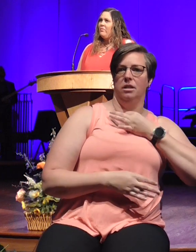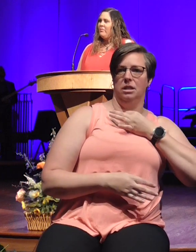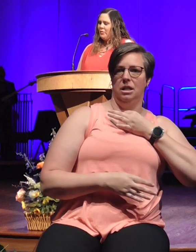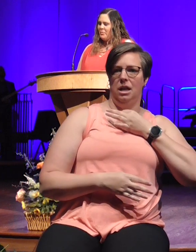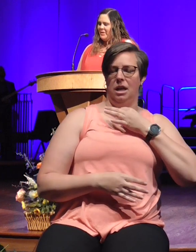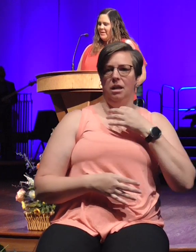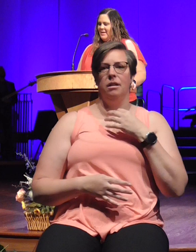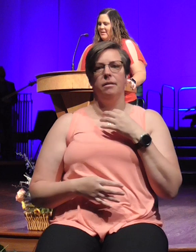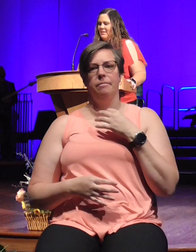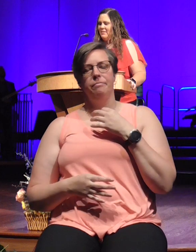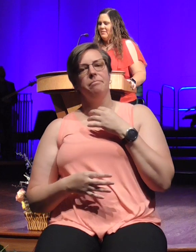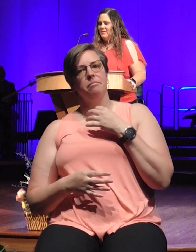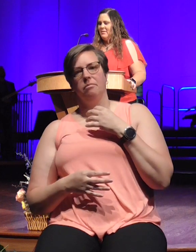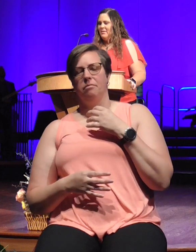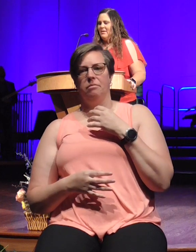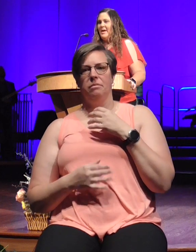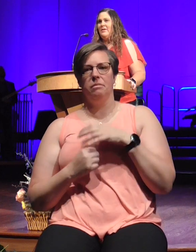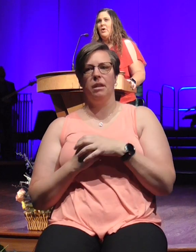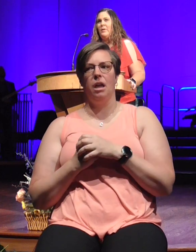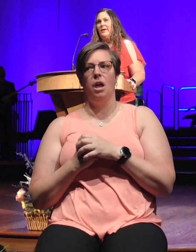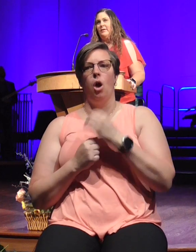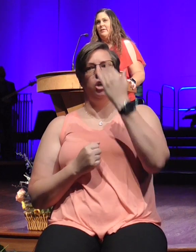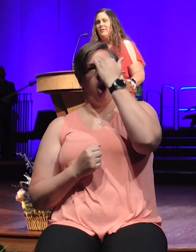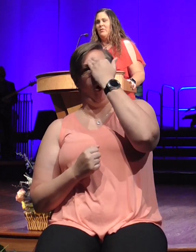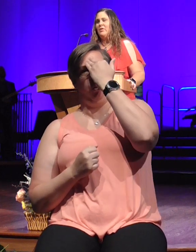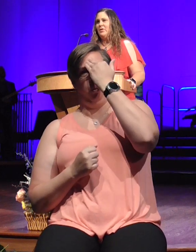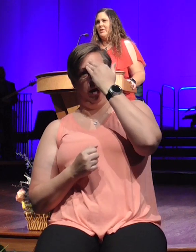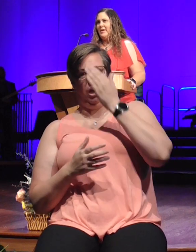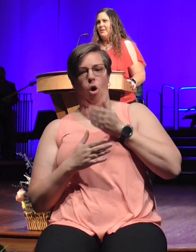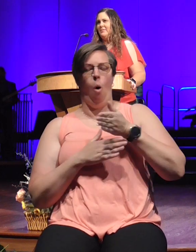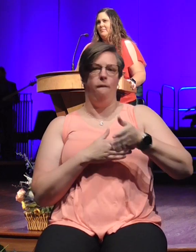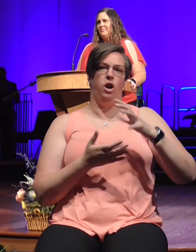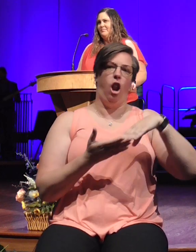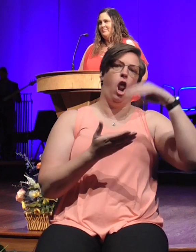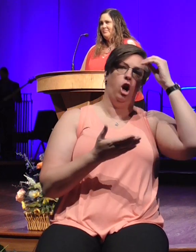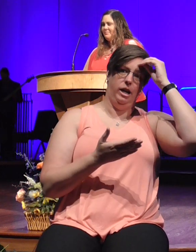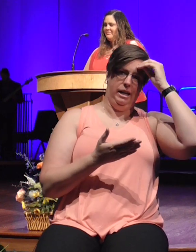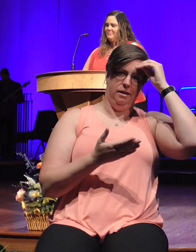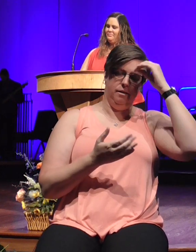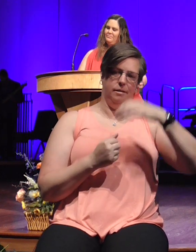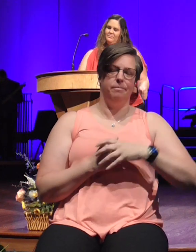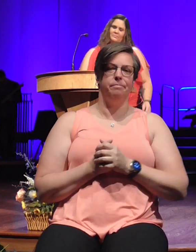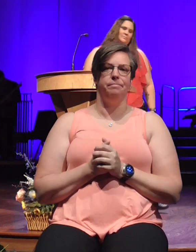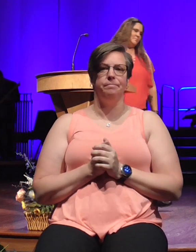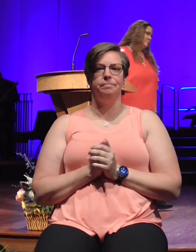armor over vulnerability, and knowing over learning.